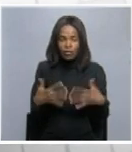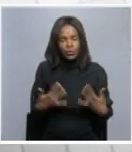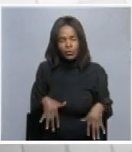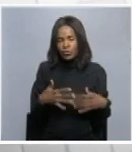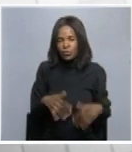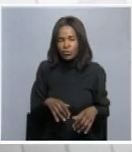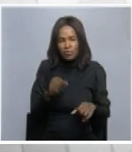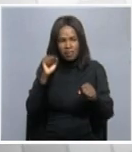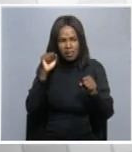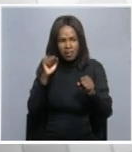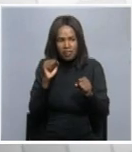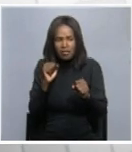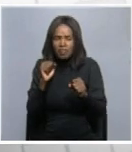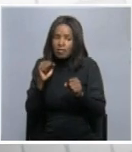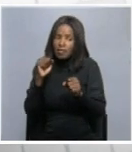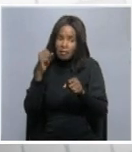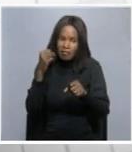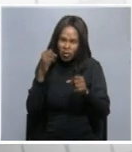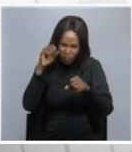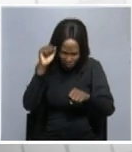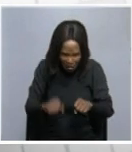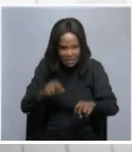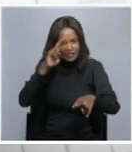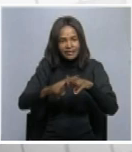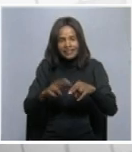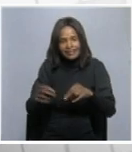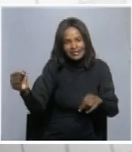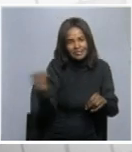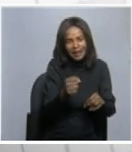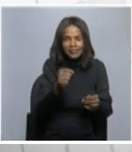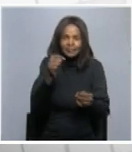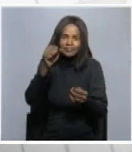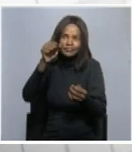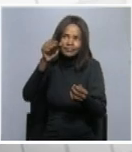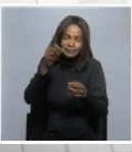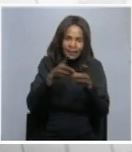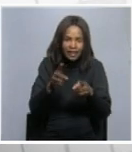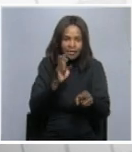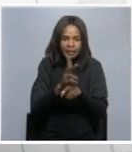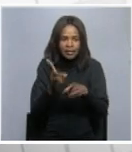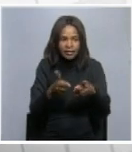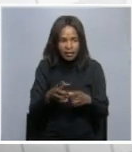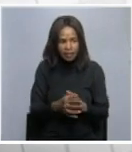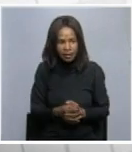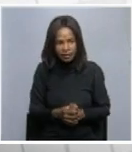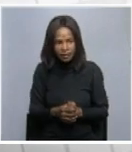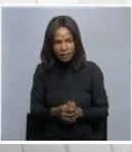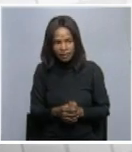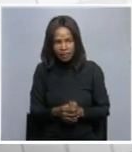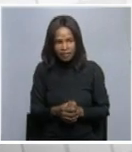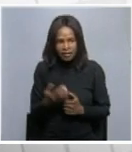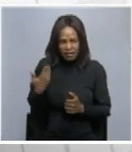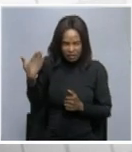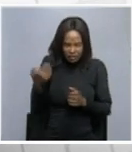look at the number of extensions to the acting or the current acting heads of the ACC. Of course, initially